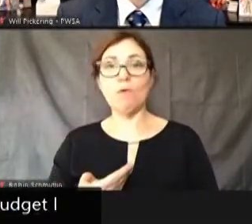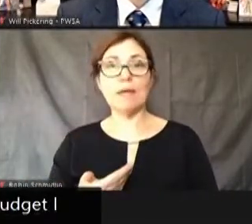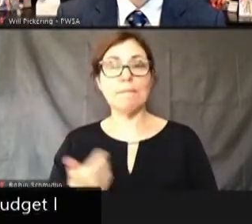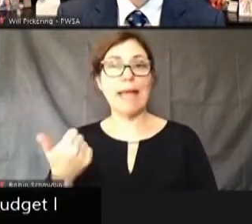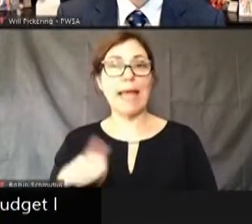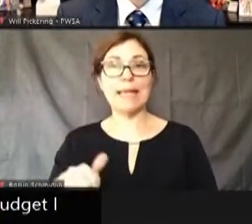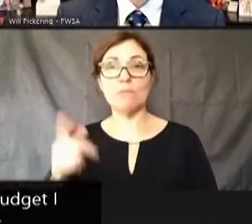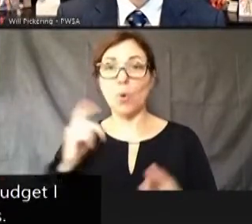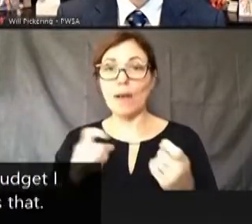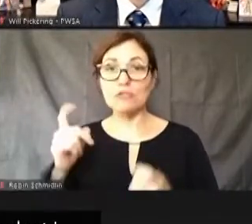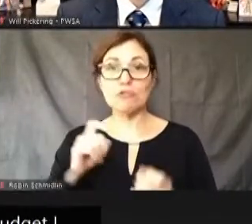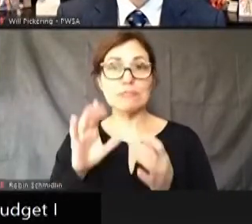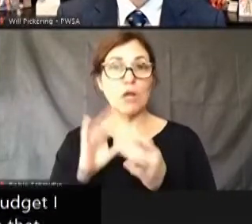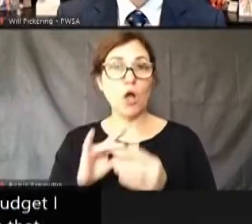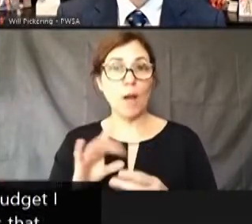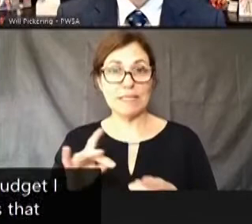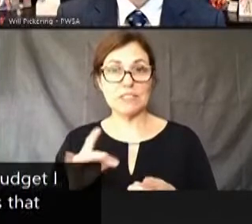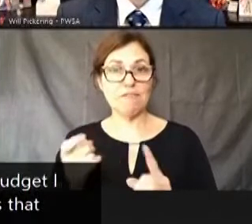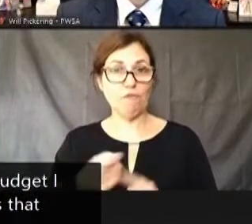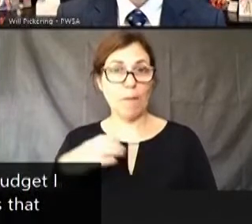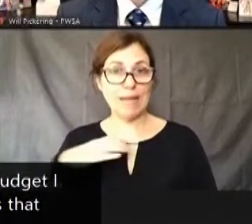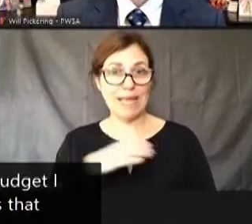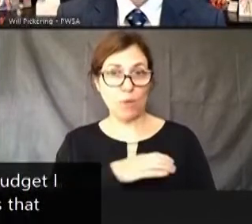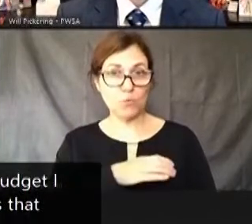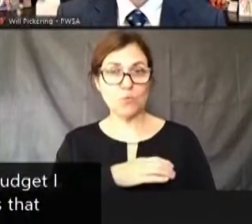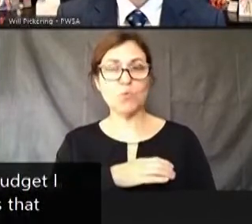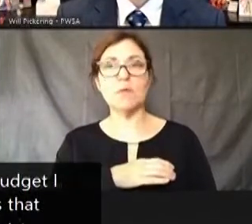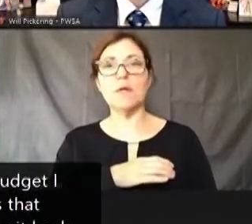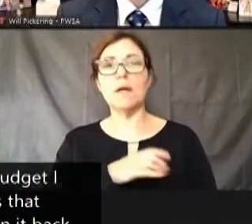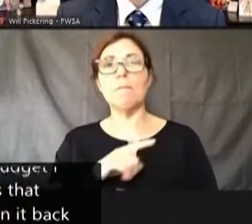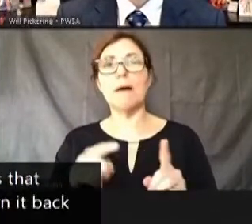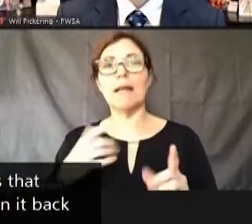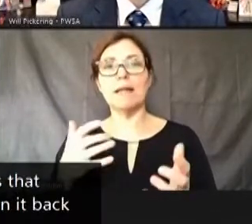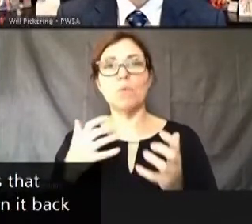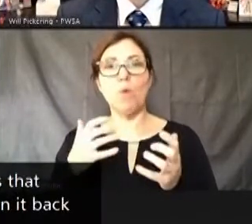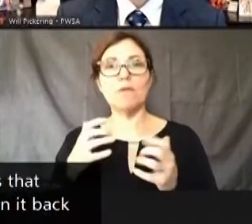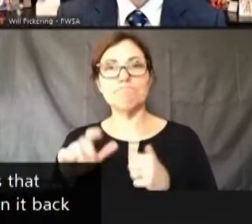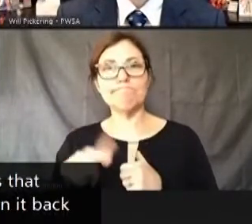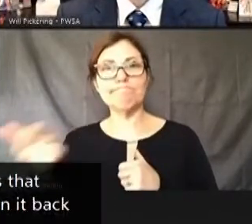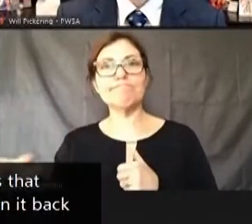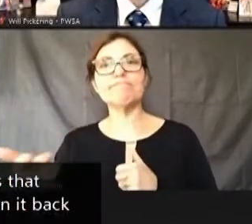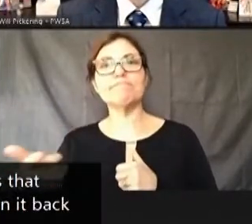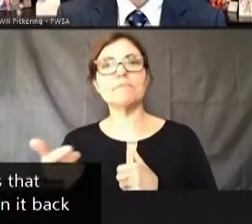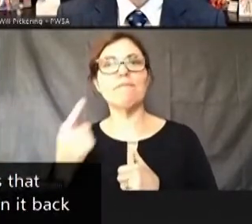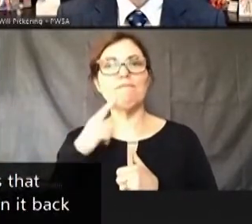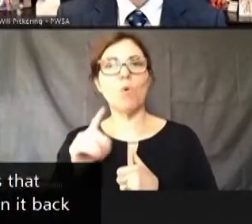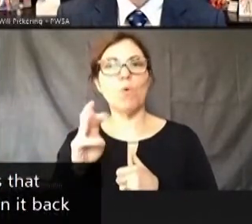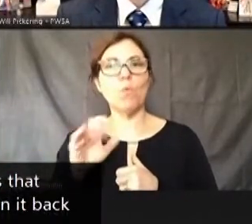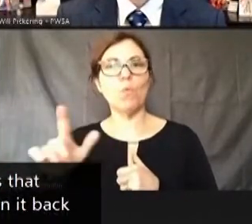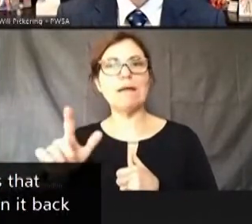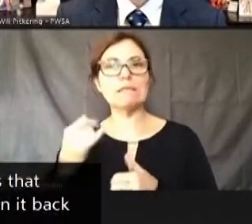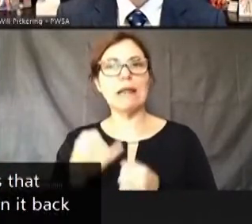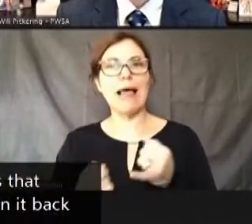questions or comments that council members may have, but I'd like to turn it back over to Will for any closing remarks.